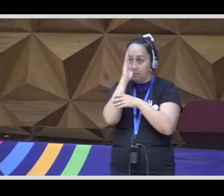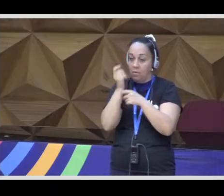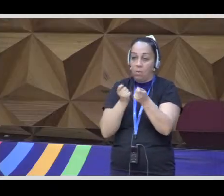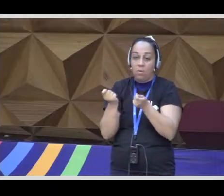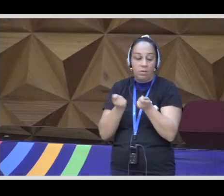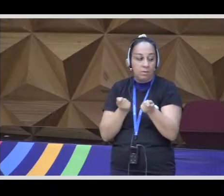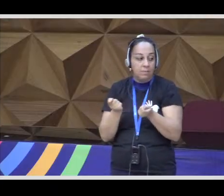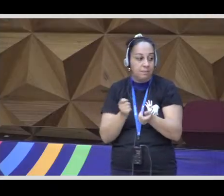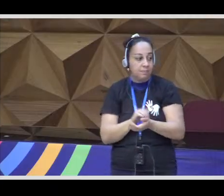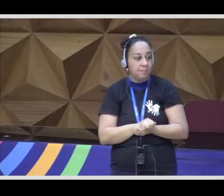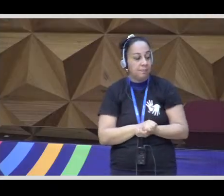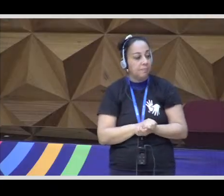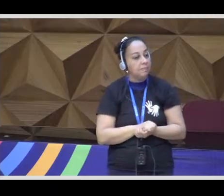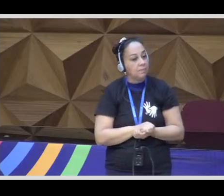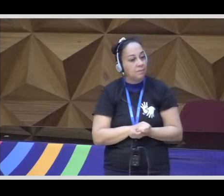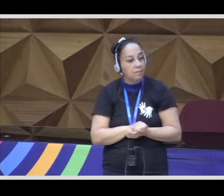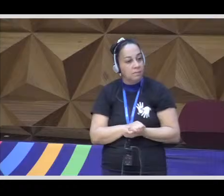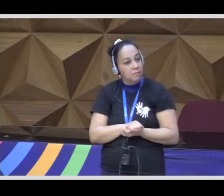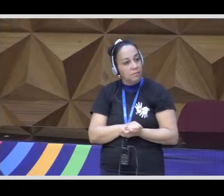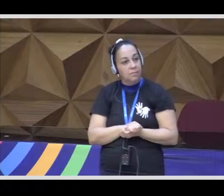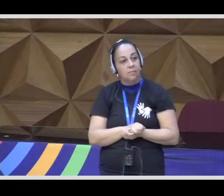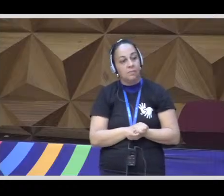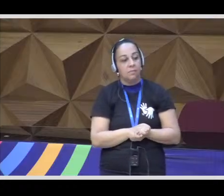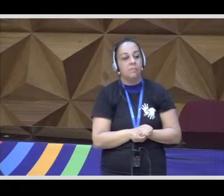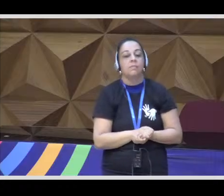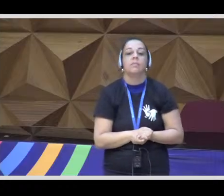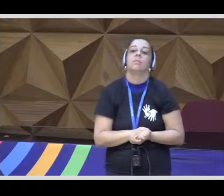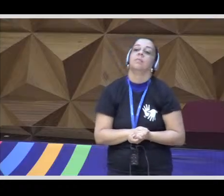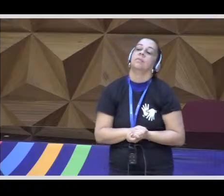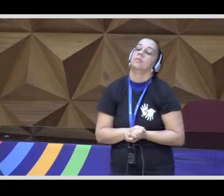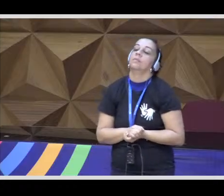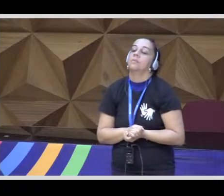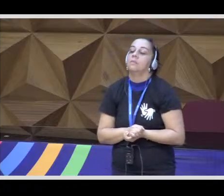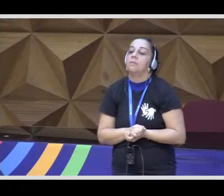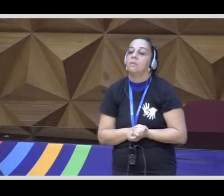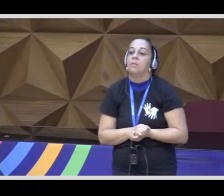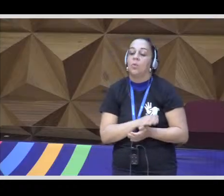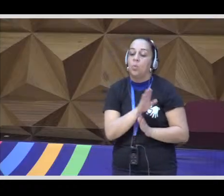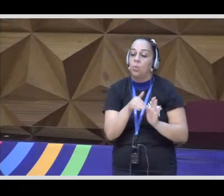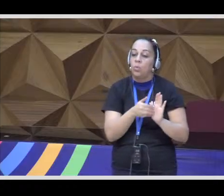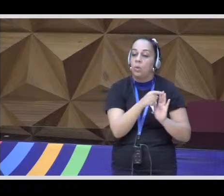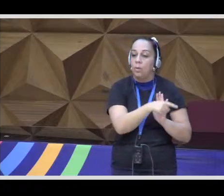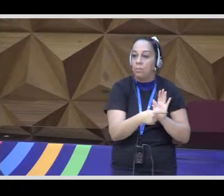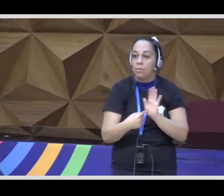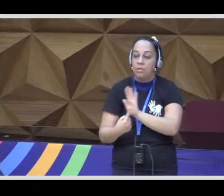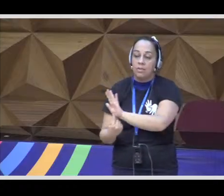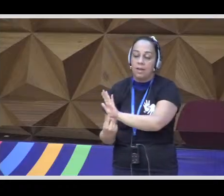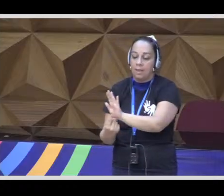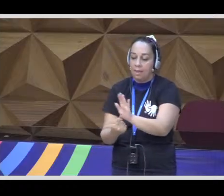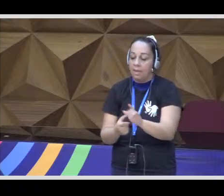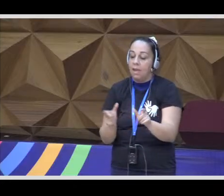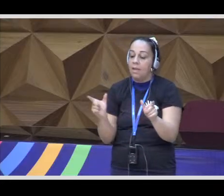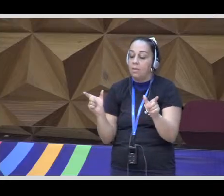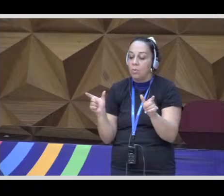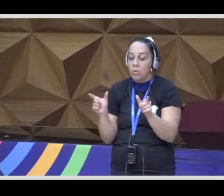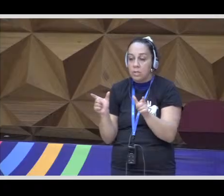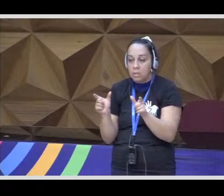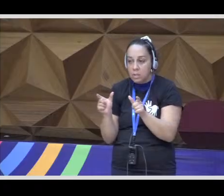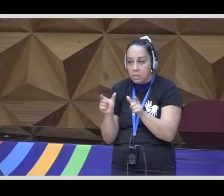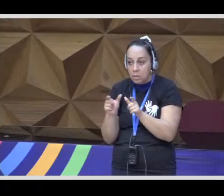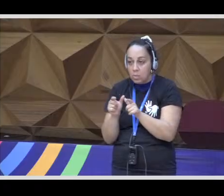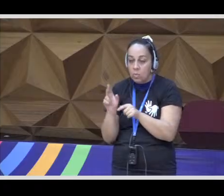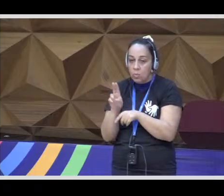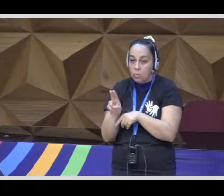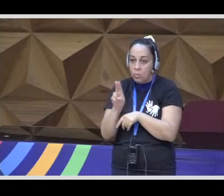So all of those three ones I showed you there, they all significantly reduced motion sickness. Now, you might imagine using those in different kind of